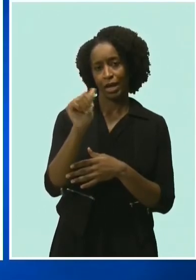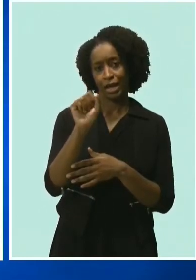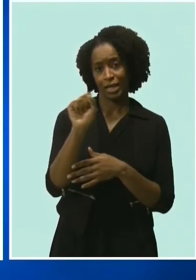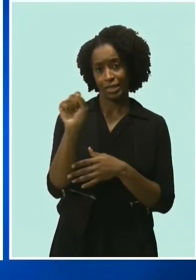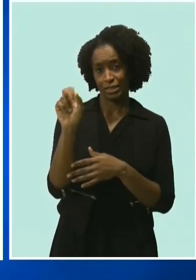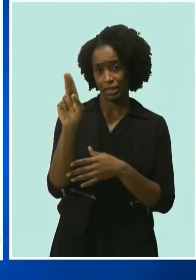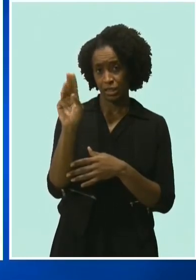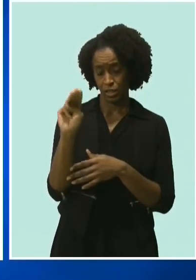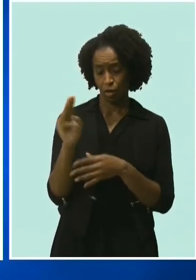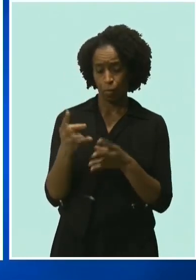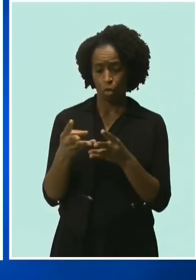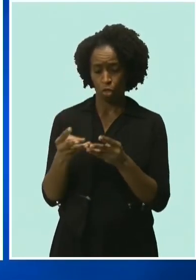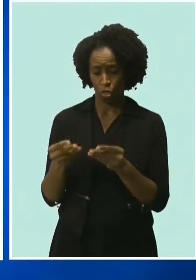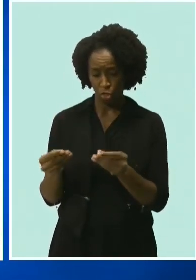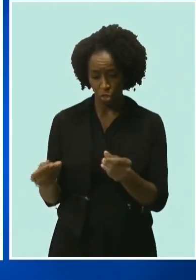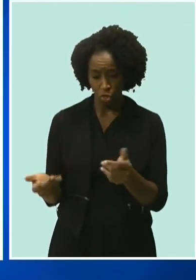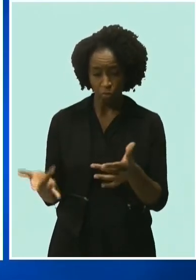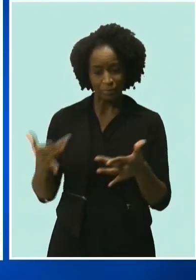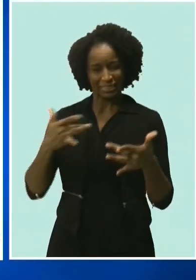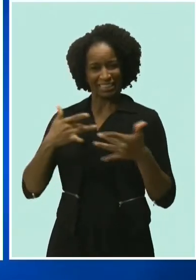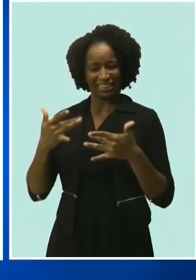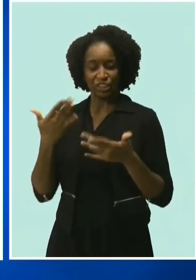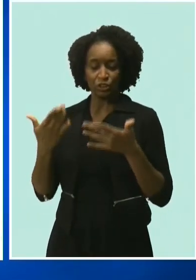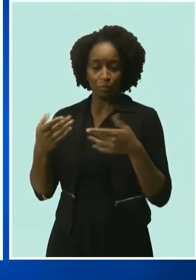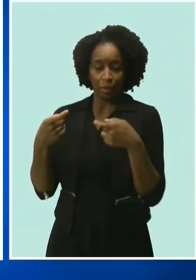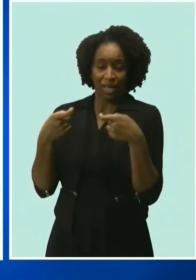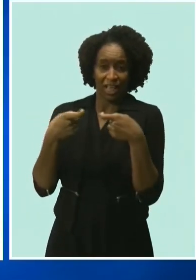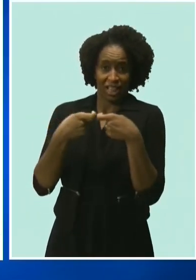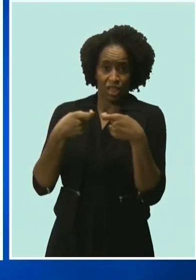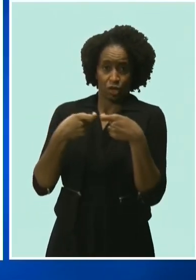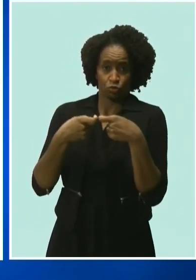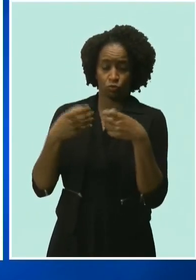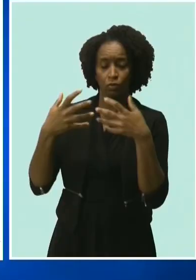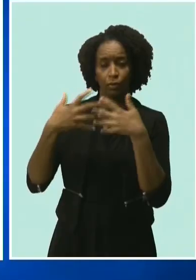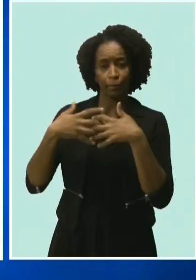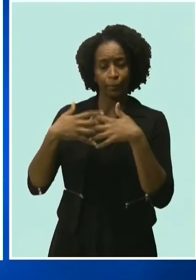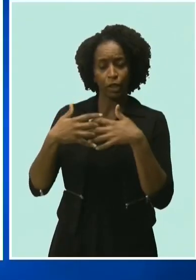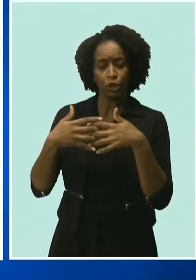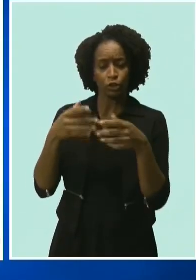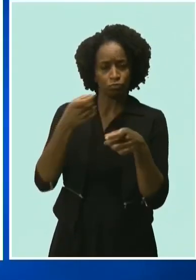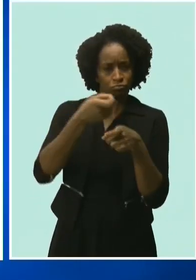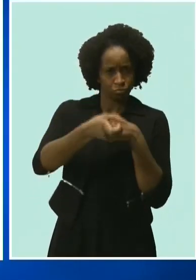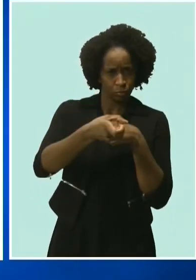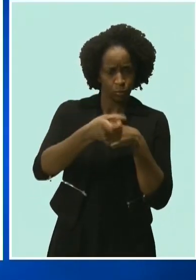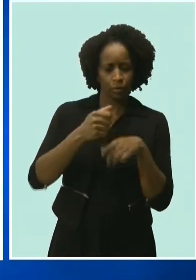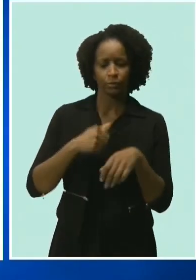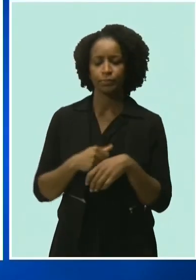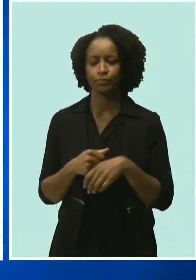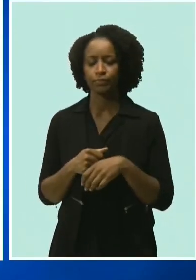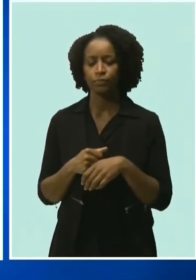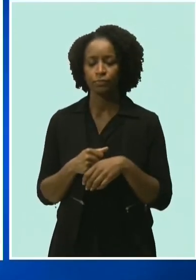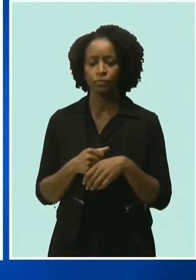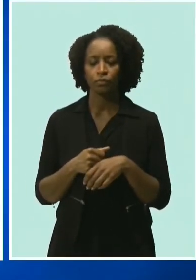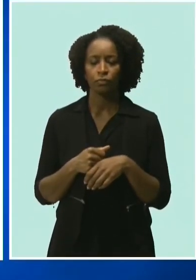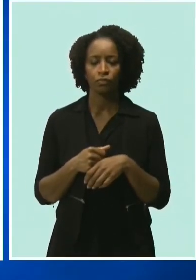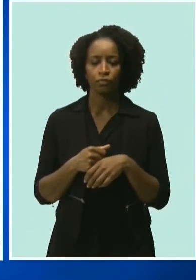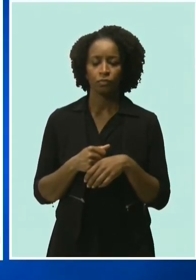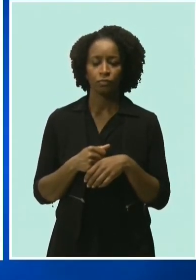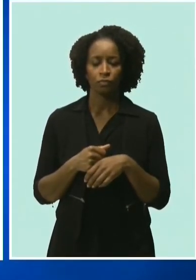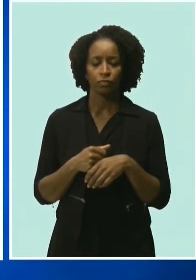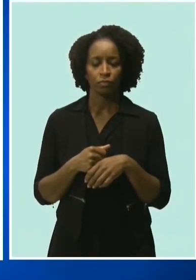will affect electronic equipment aboard fishing vessels. She says the fishermen are also raising concerns about the environmental impact of